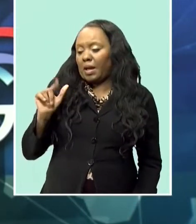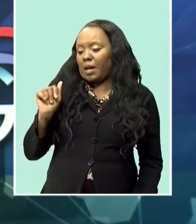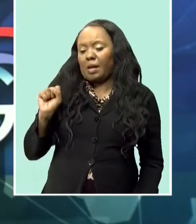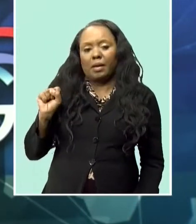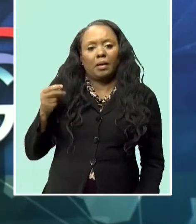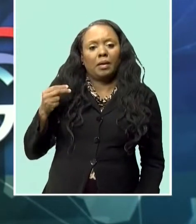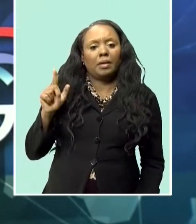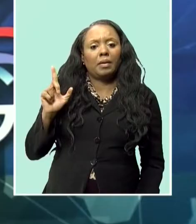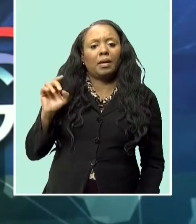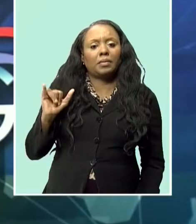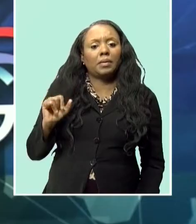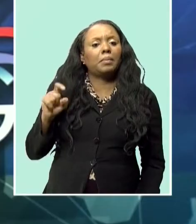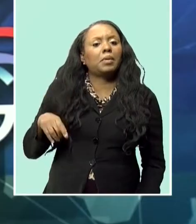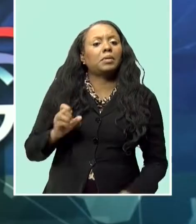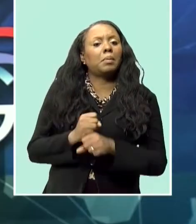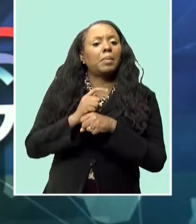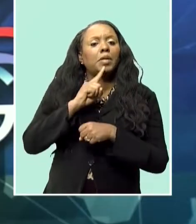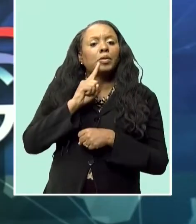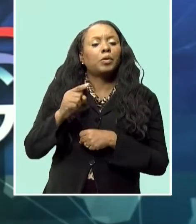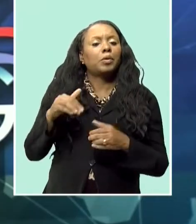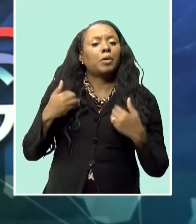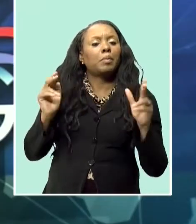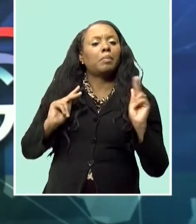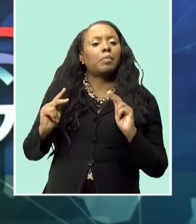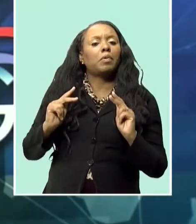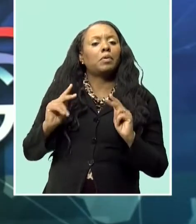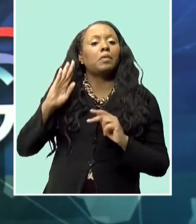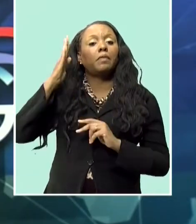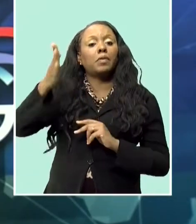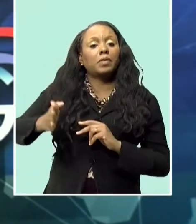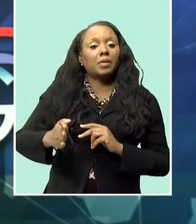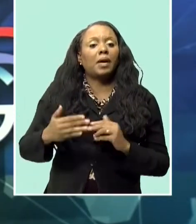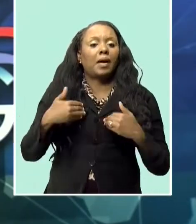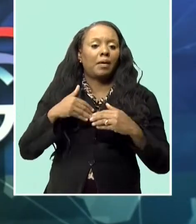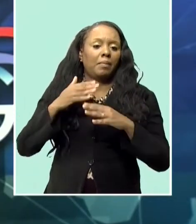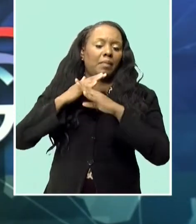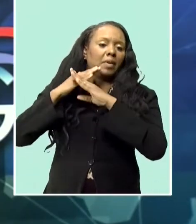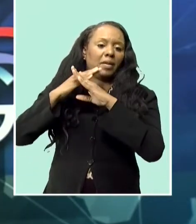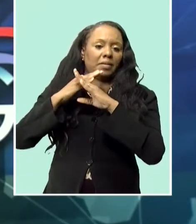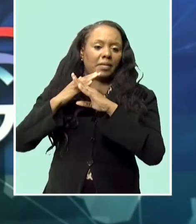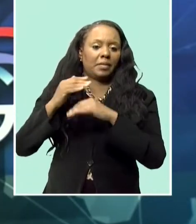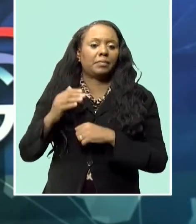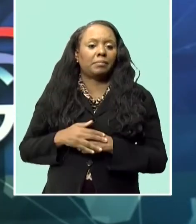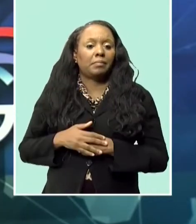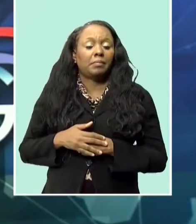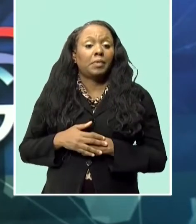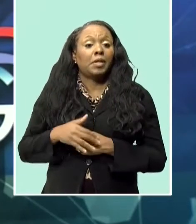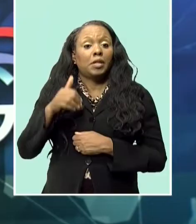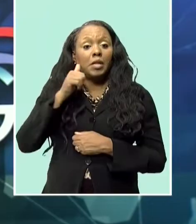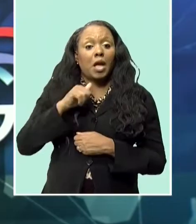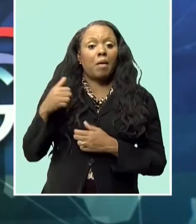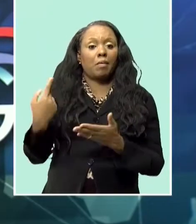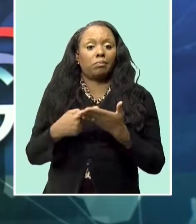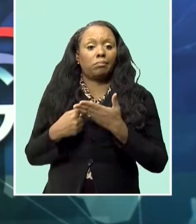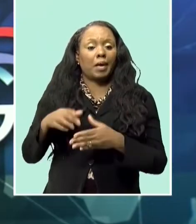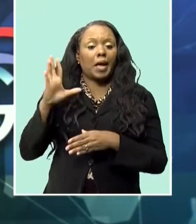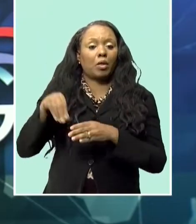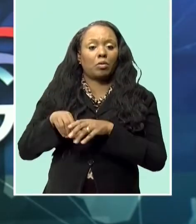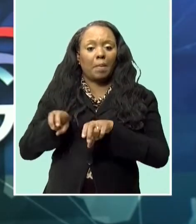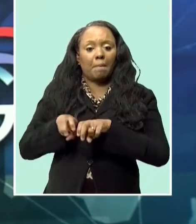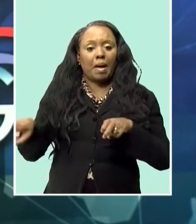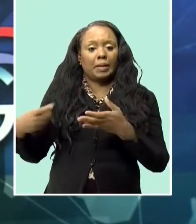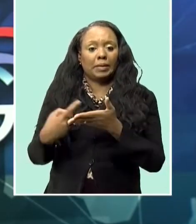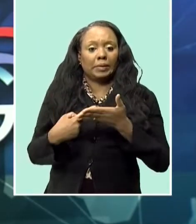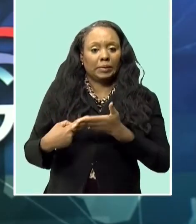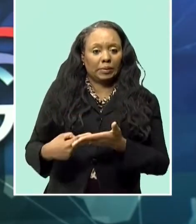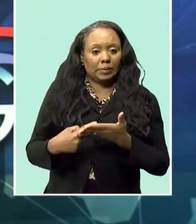protected. Ms. Lashley was on the panel for the 2022 Concordia Annual Summit discussion, The Power and Potential of Youth